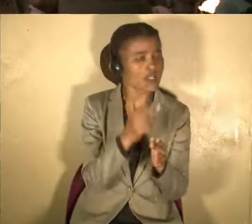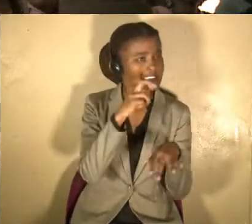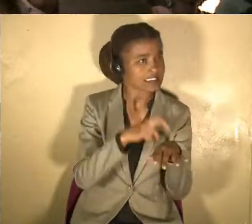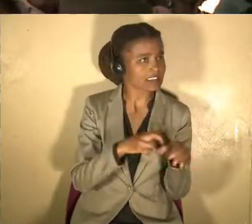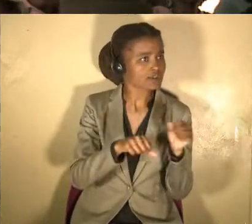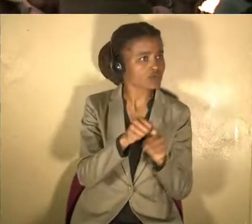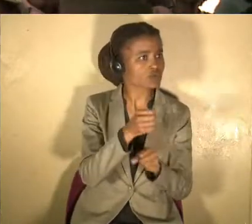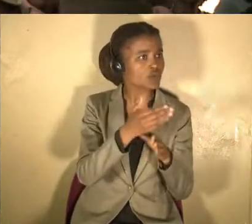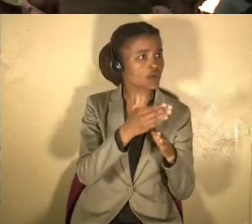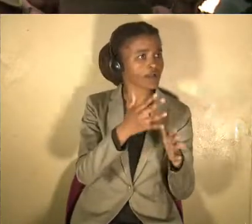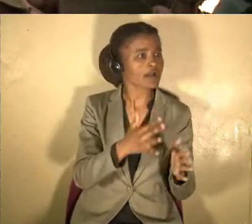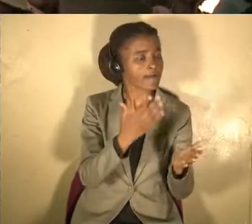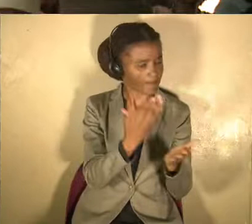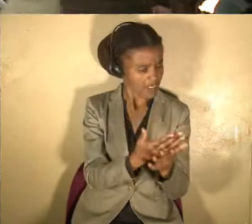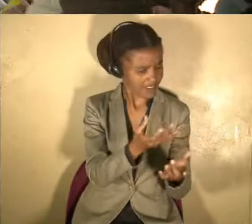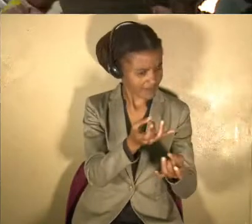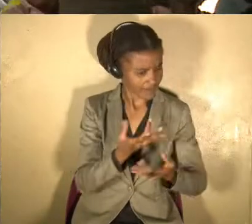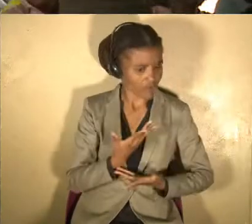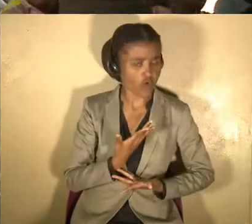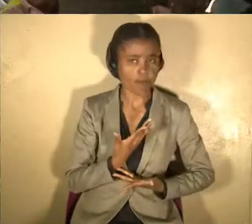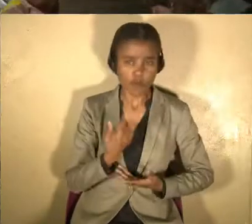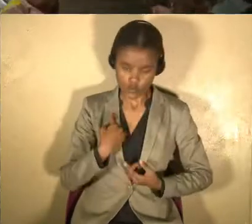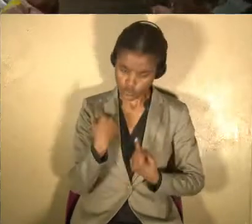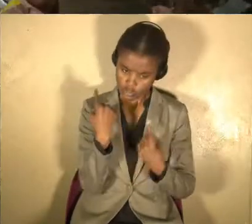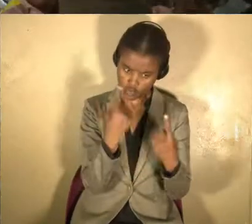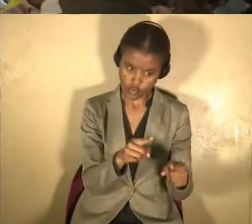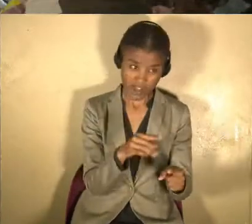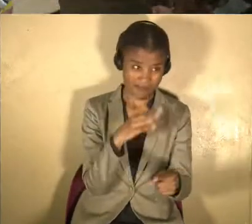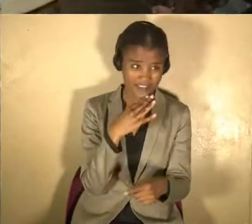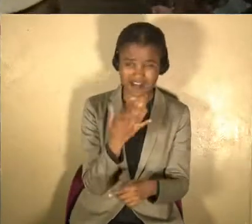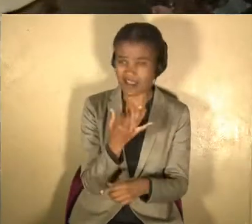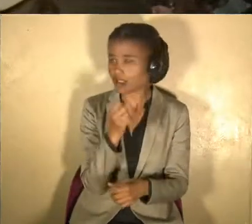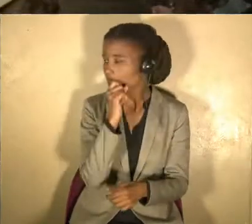it attend you. As or it will be ignored.